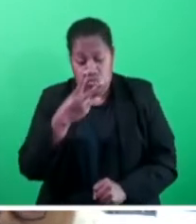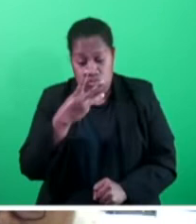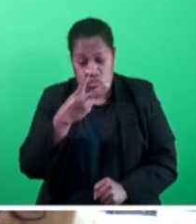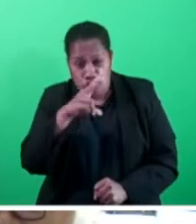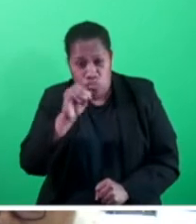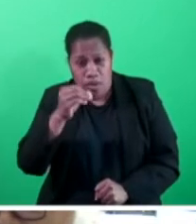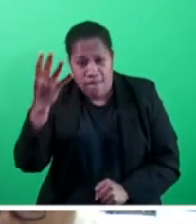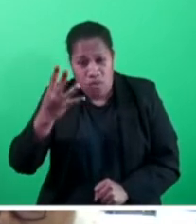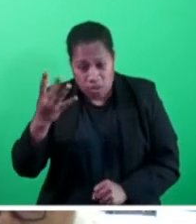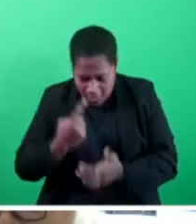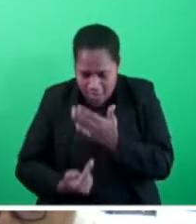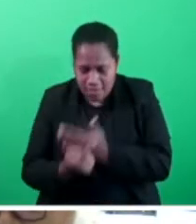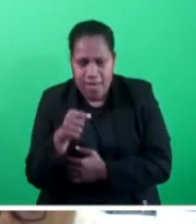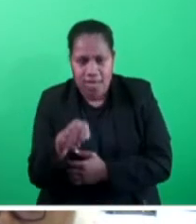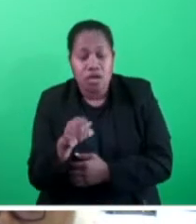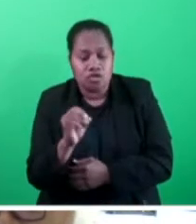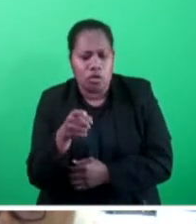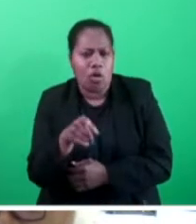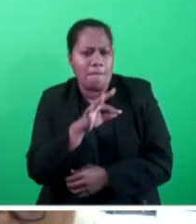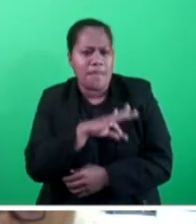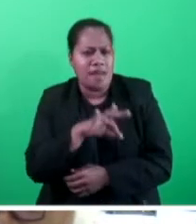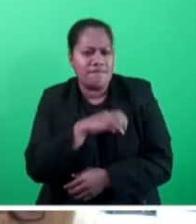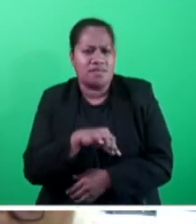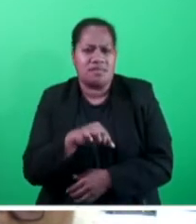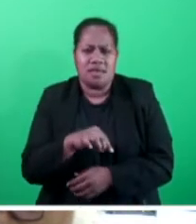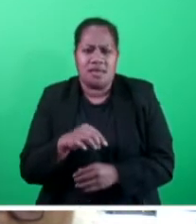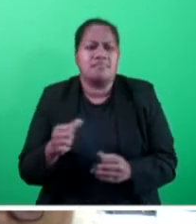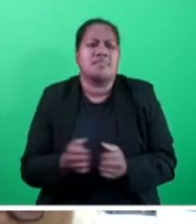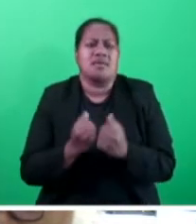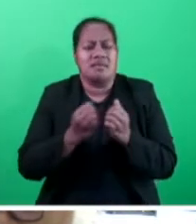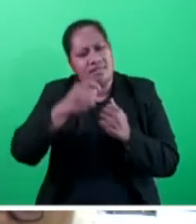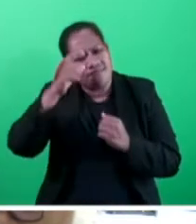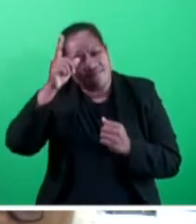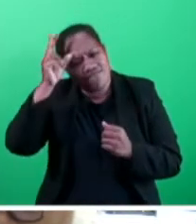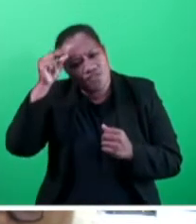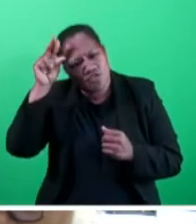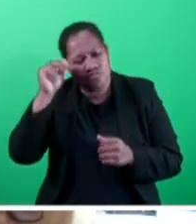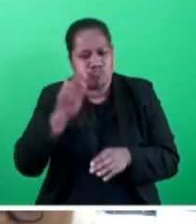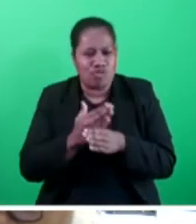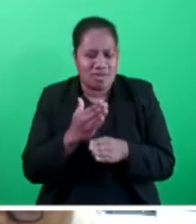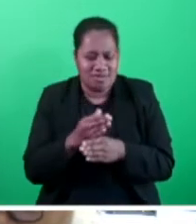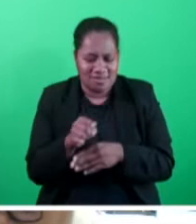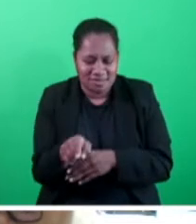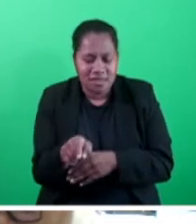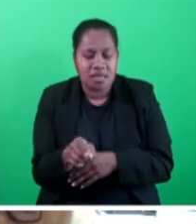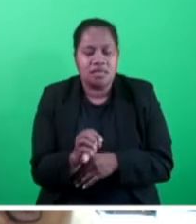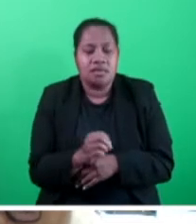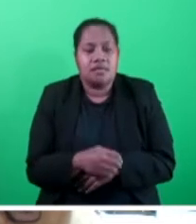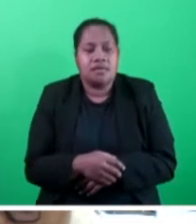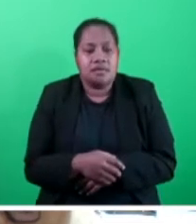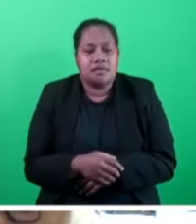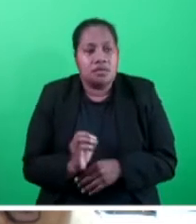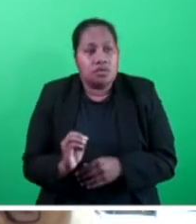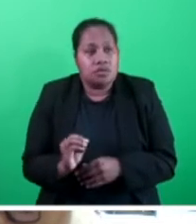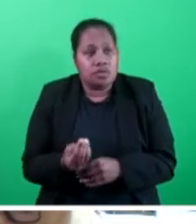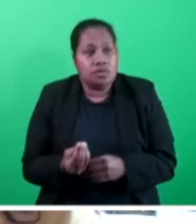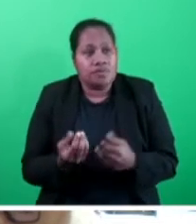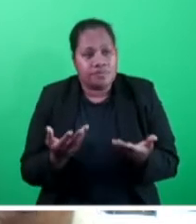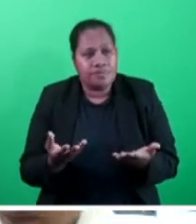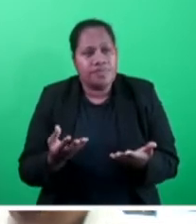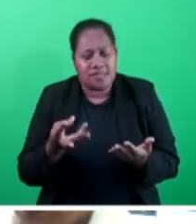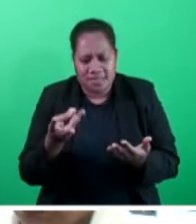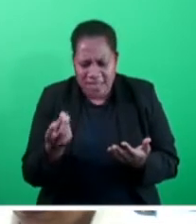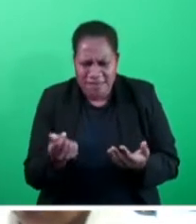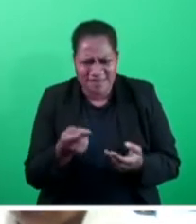estimated of 100,000 Fijian workers, who were prior to the introduction of the national minimum wages were paid some 70